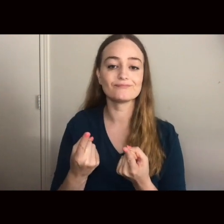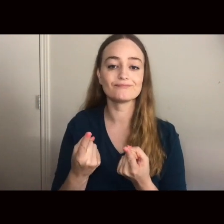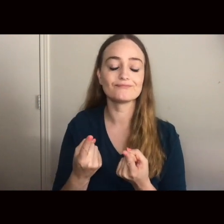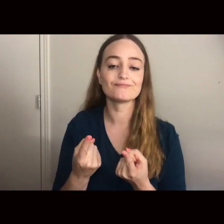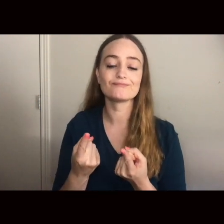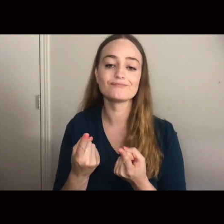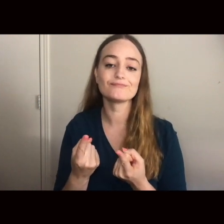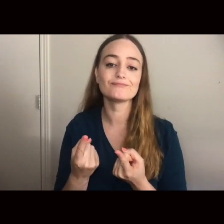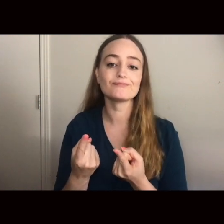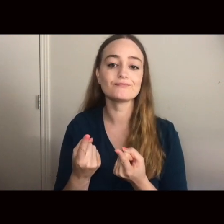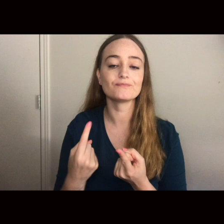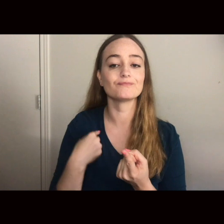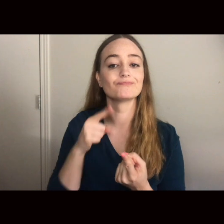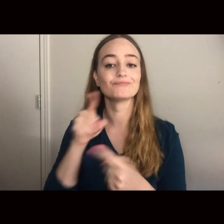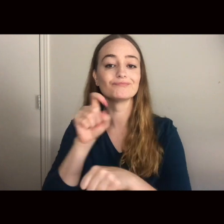a while.